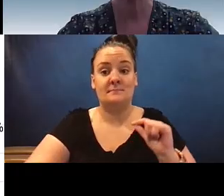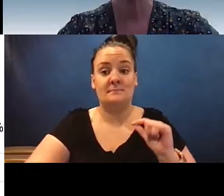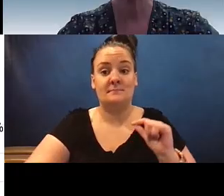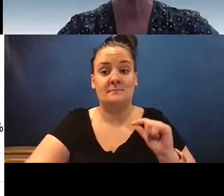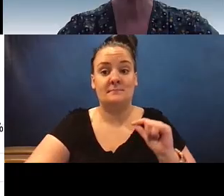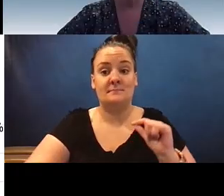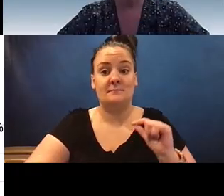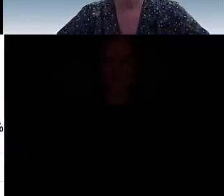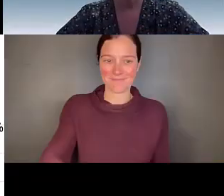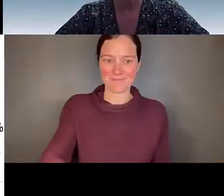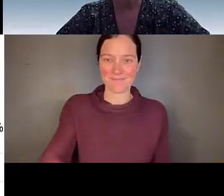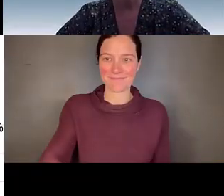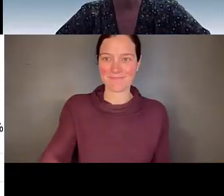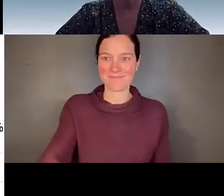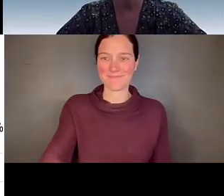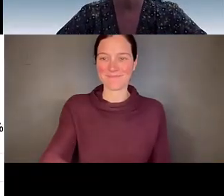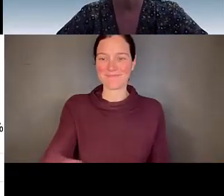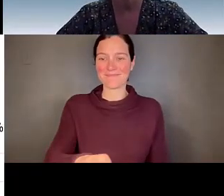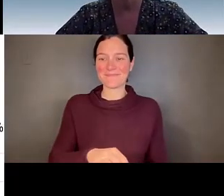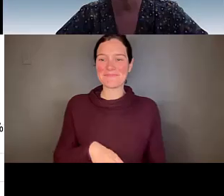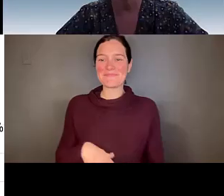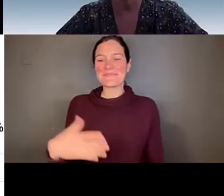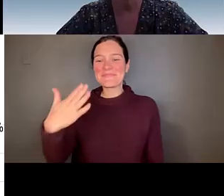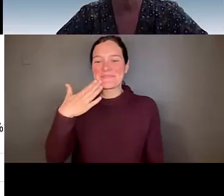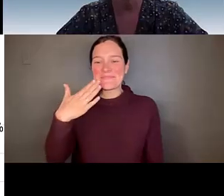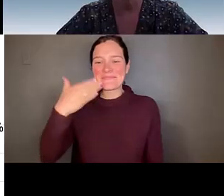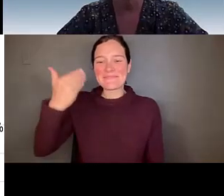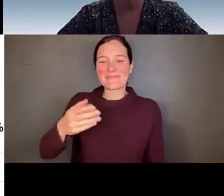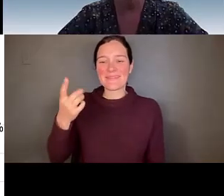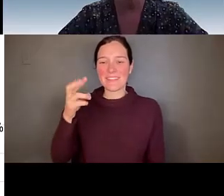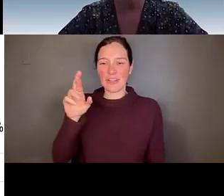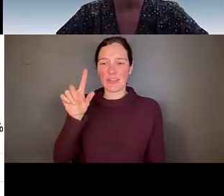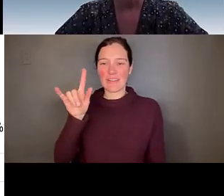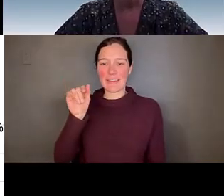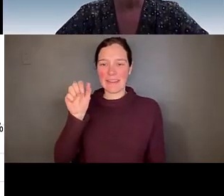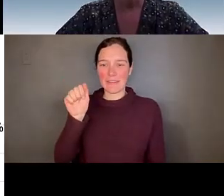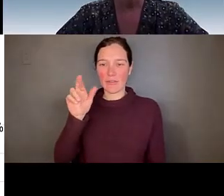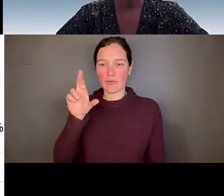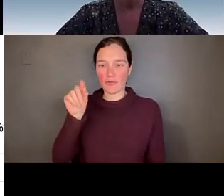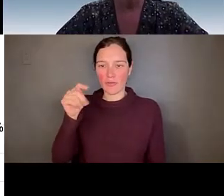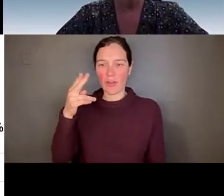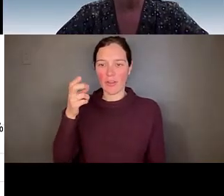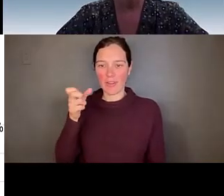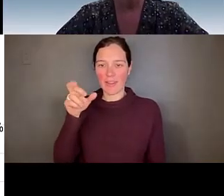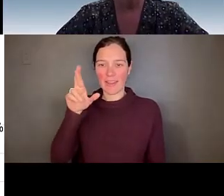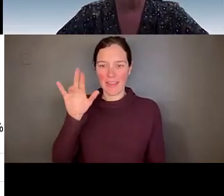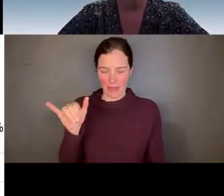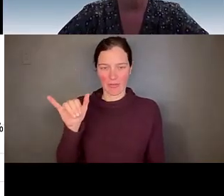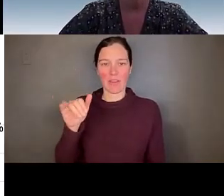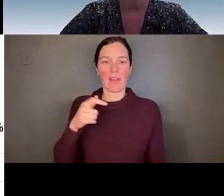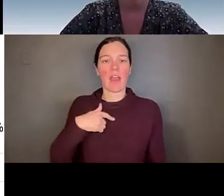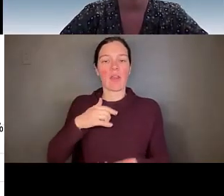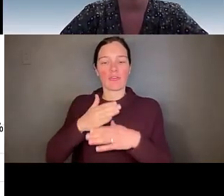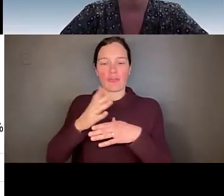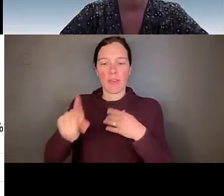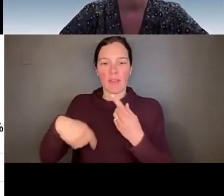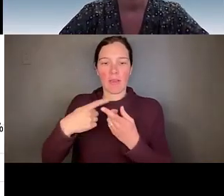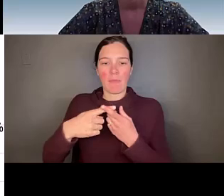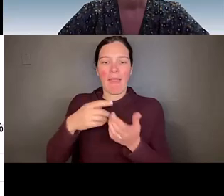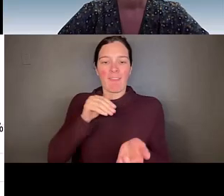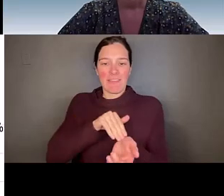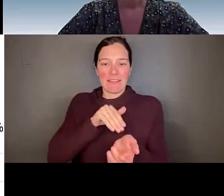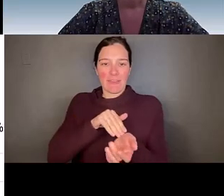Thank you, Austin. Hi, everyone. I'm Dr. Lisa Rothgary, our Chief Medical Officer here at HCPF, and I'm going to share a little bit about physician acquisitions with you